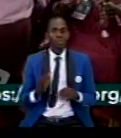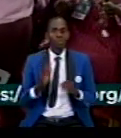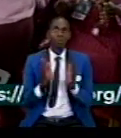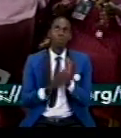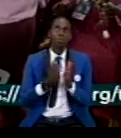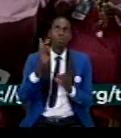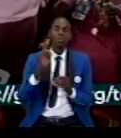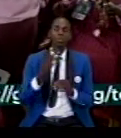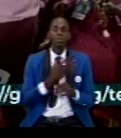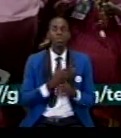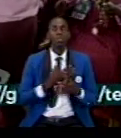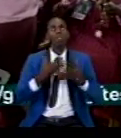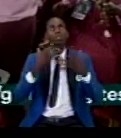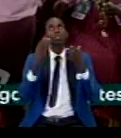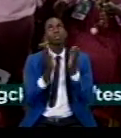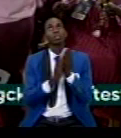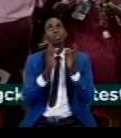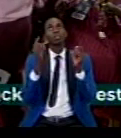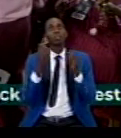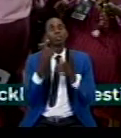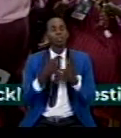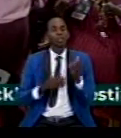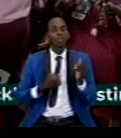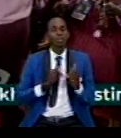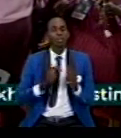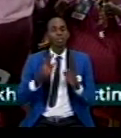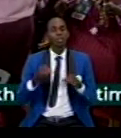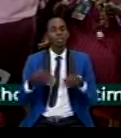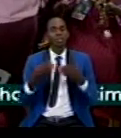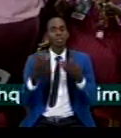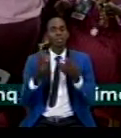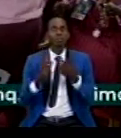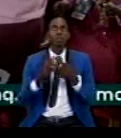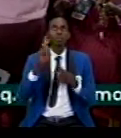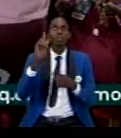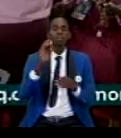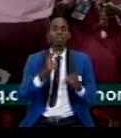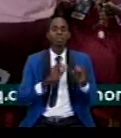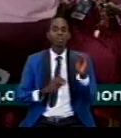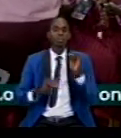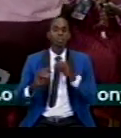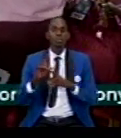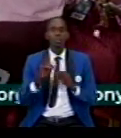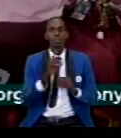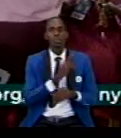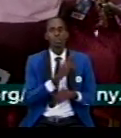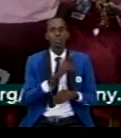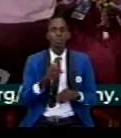We'll be right back.